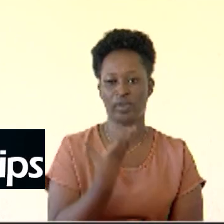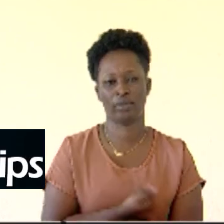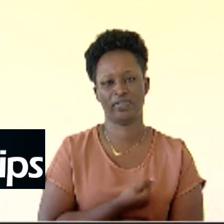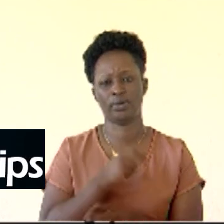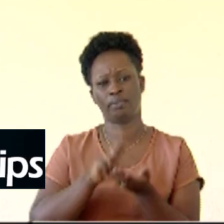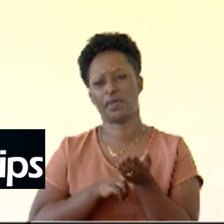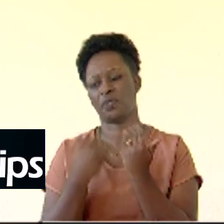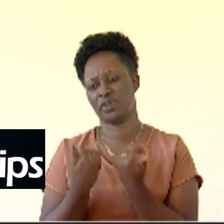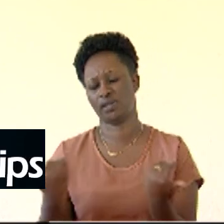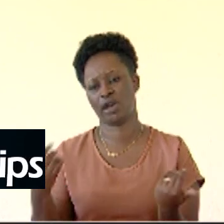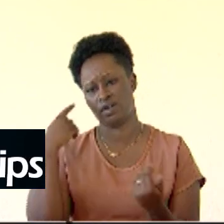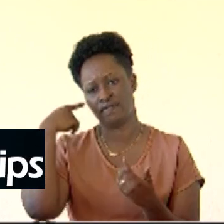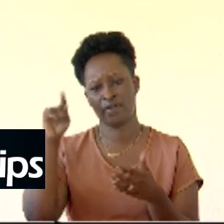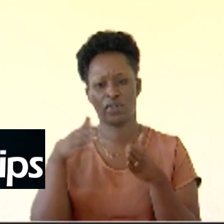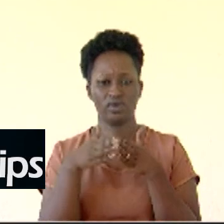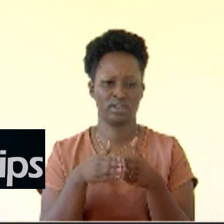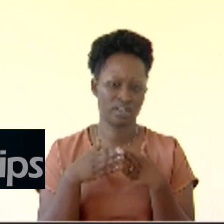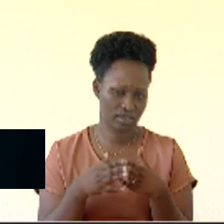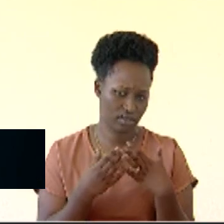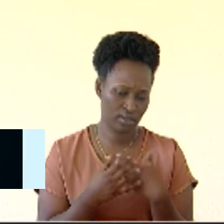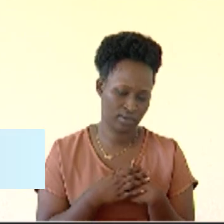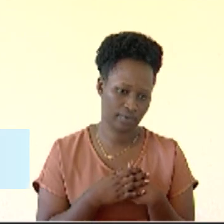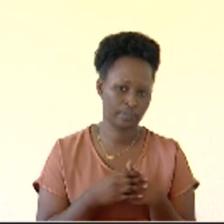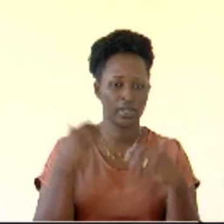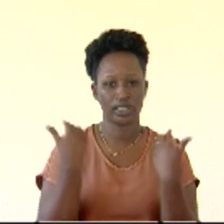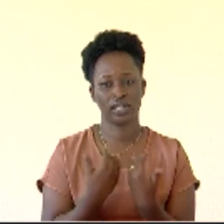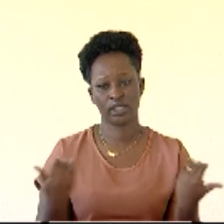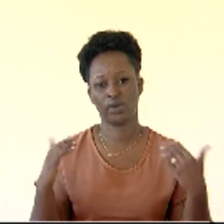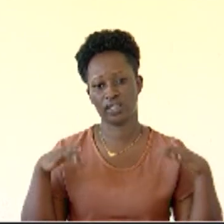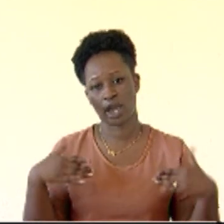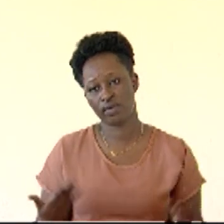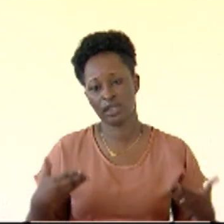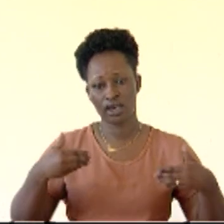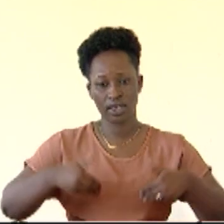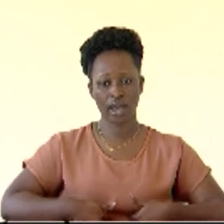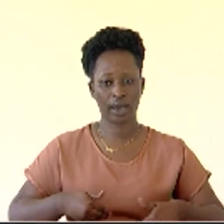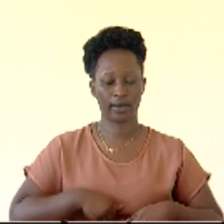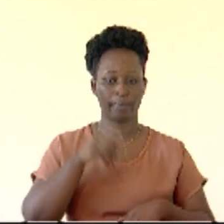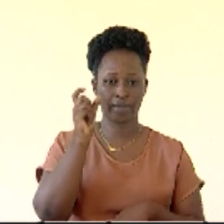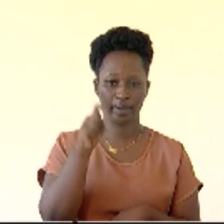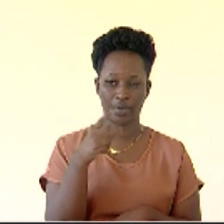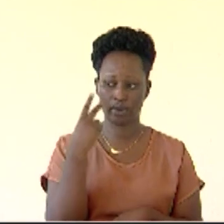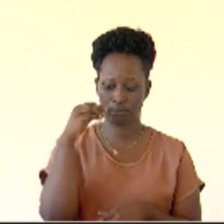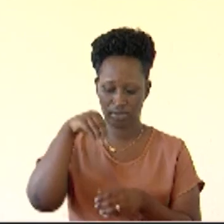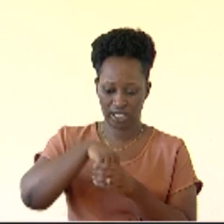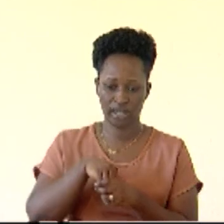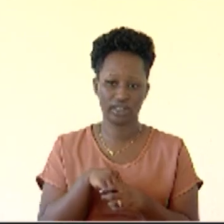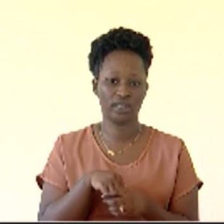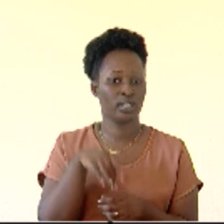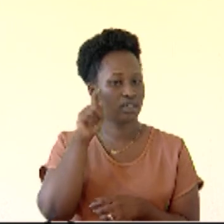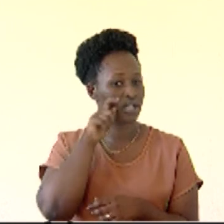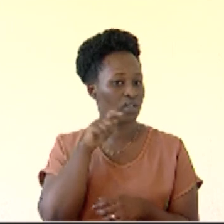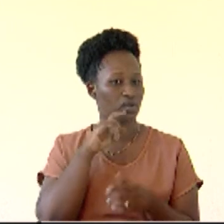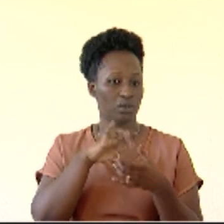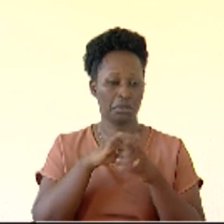and uses the child for sexual intercourse. Children or young people are tracked into sexual relationship by being offered